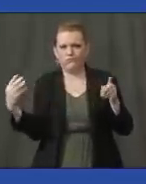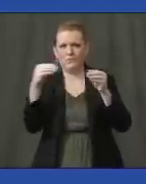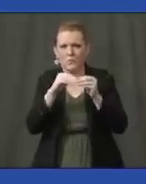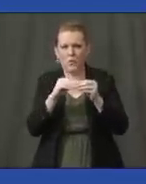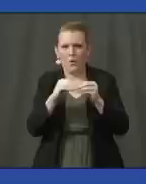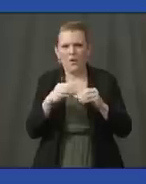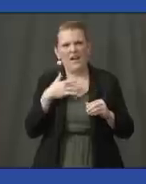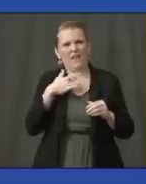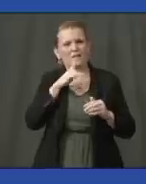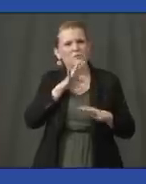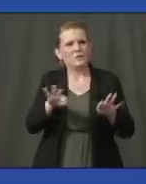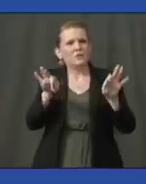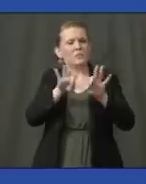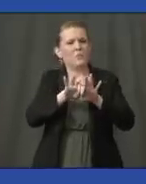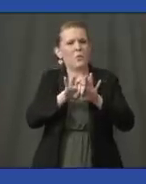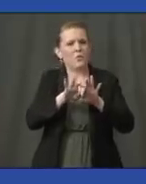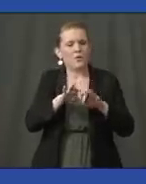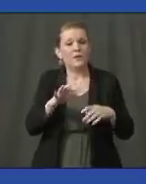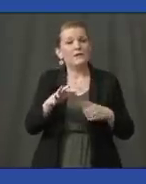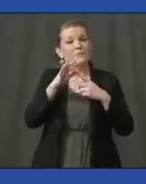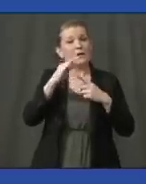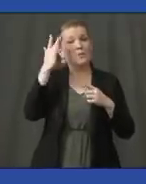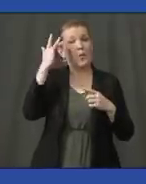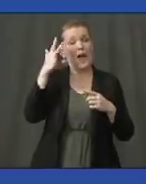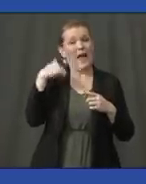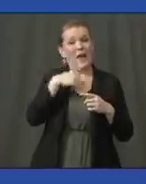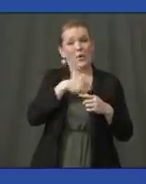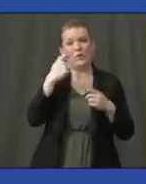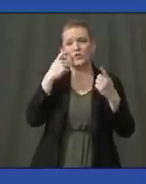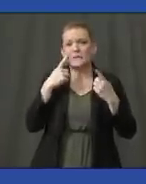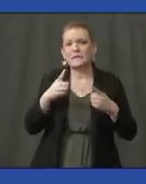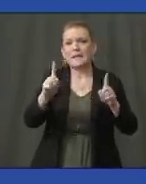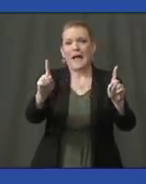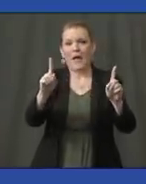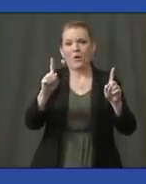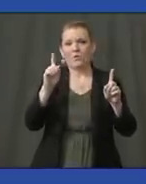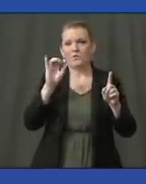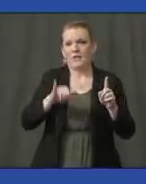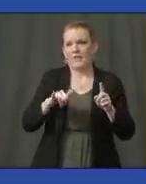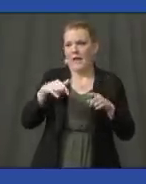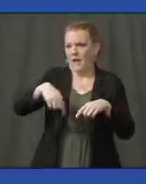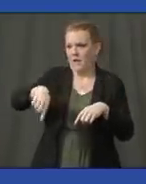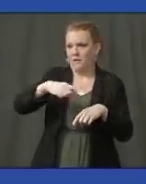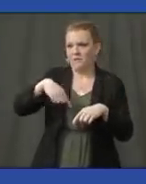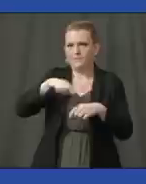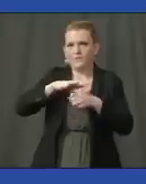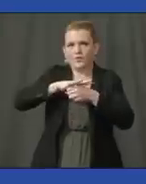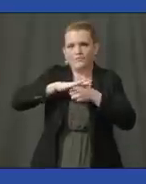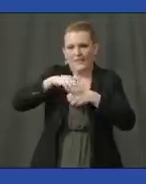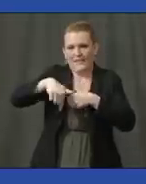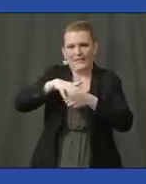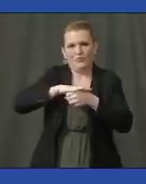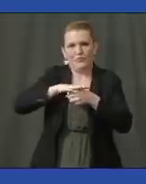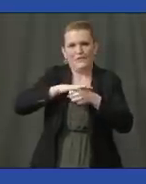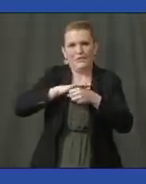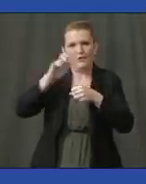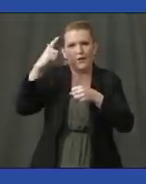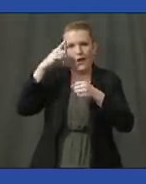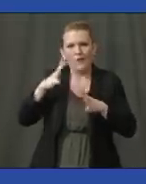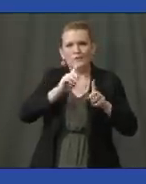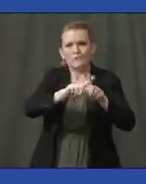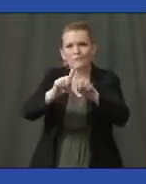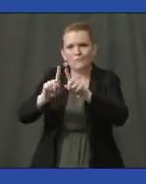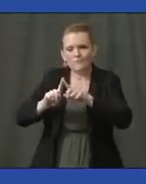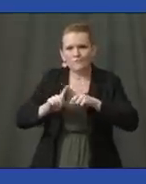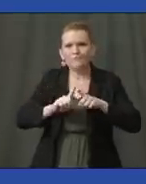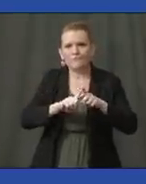that we just announced a partnership with most of our regional governors here in the Northeast, including New York